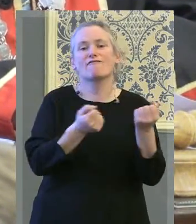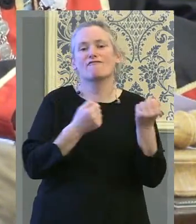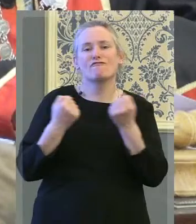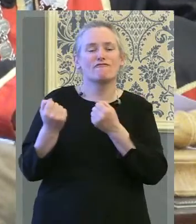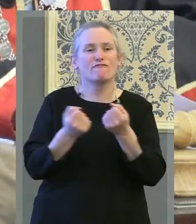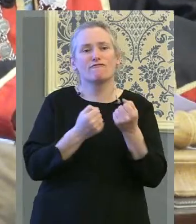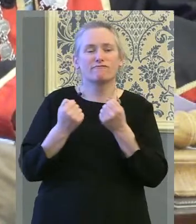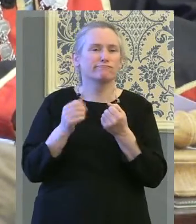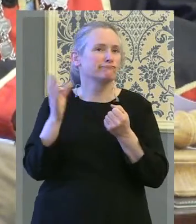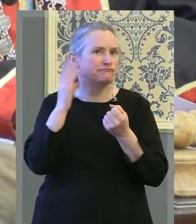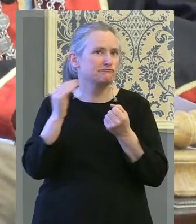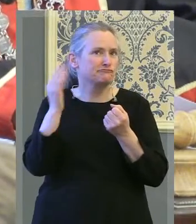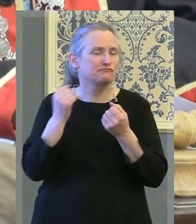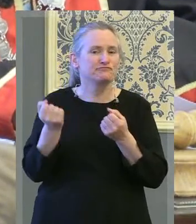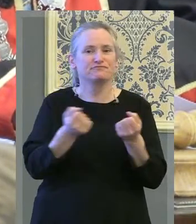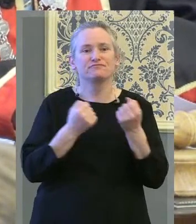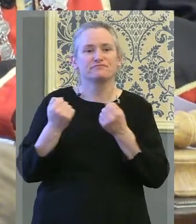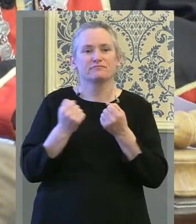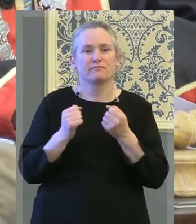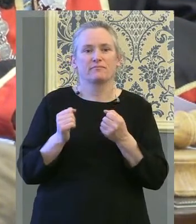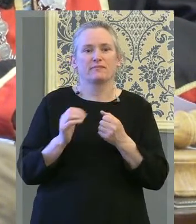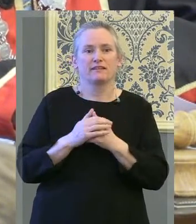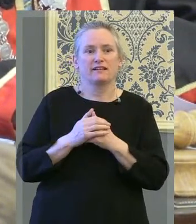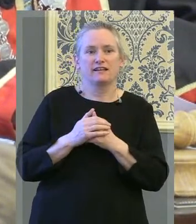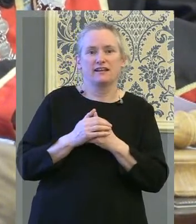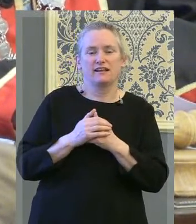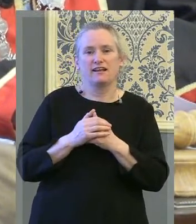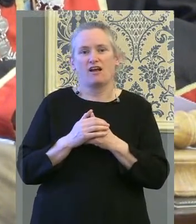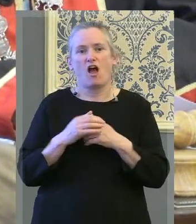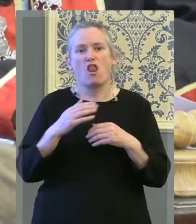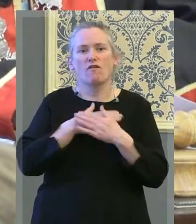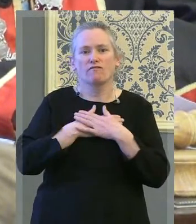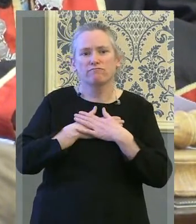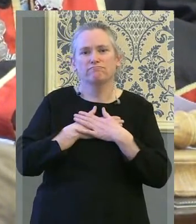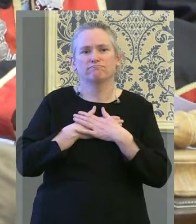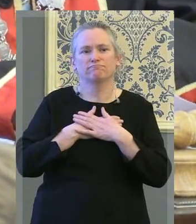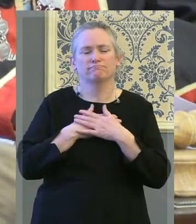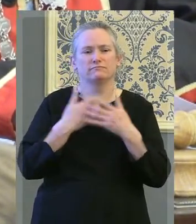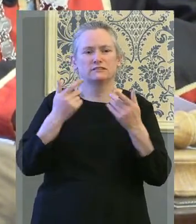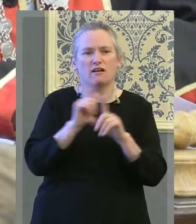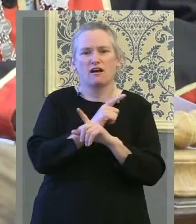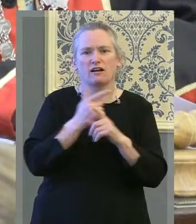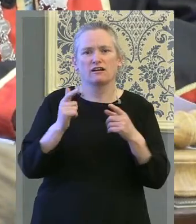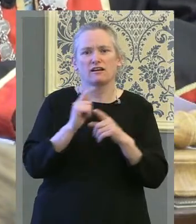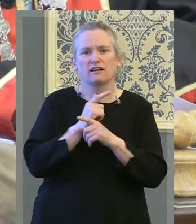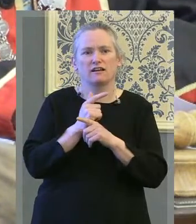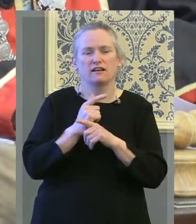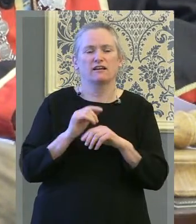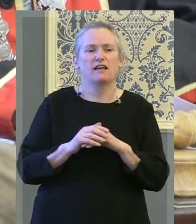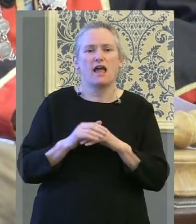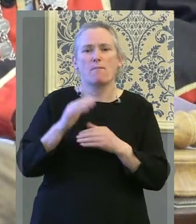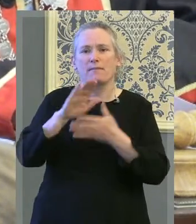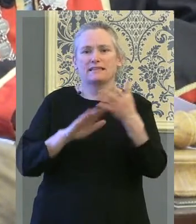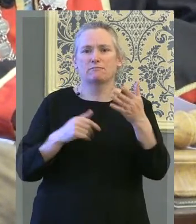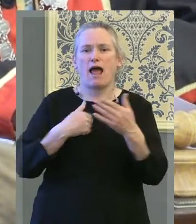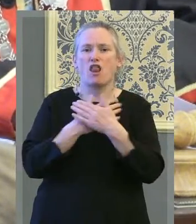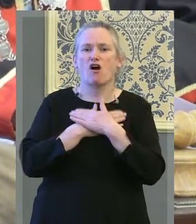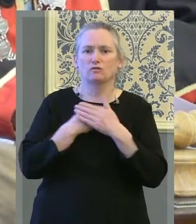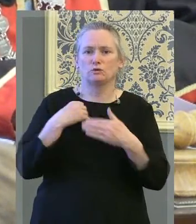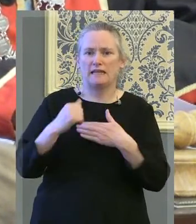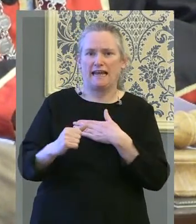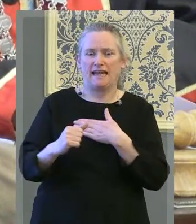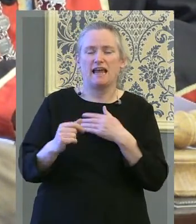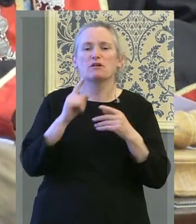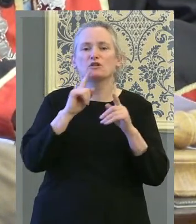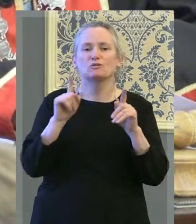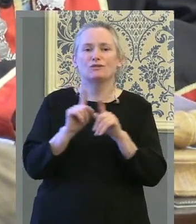there. My personal favourite being the very sparse and captivating Miss My Love Today. But I also have